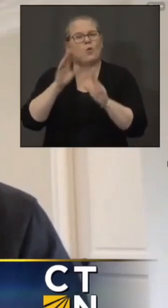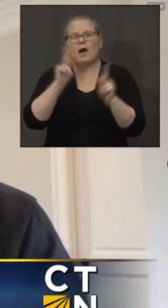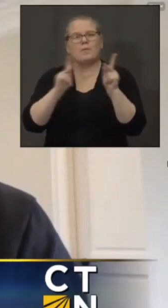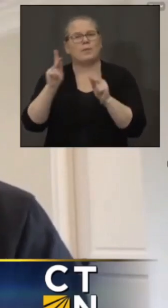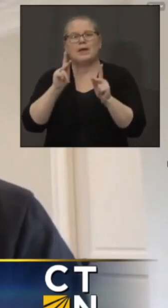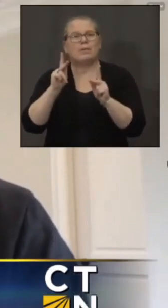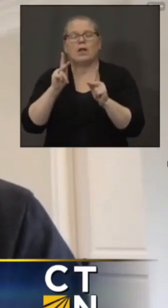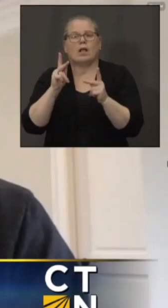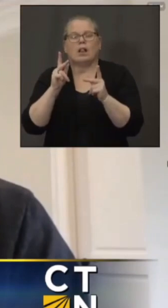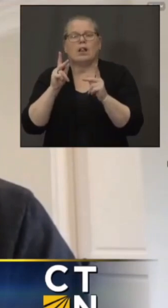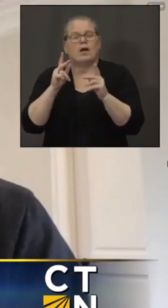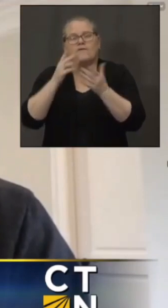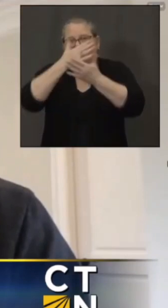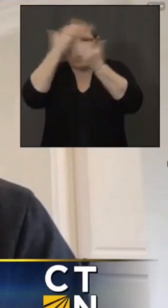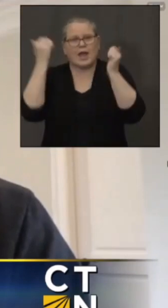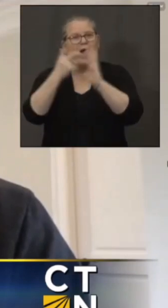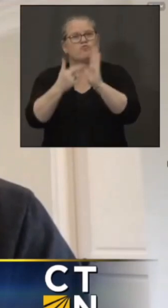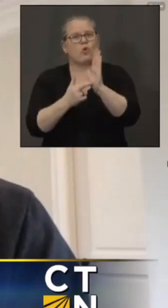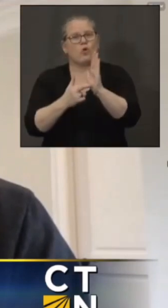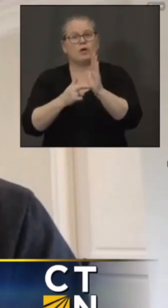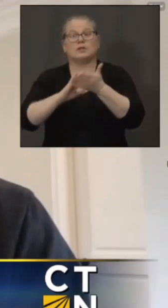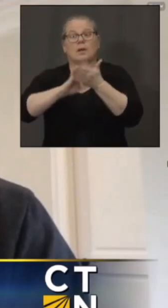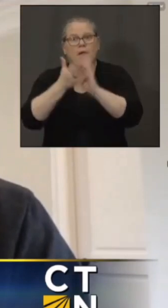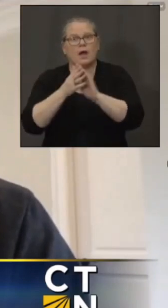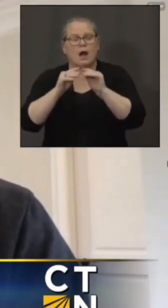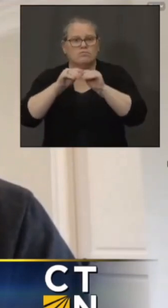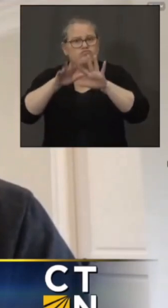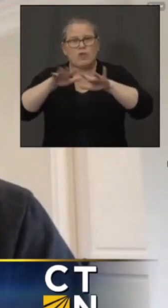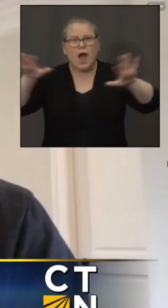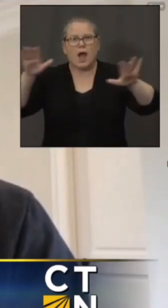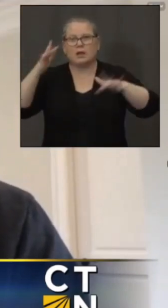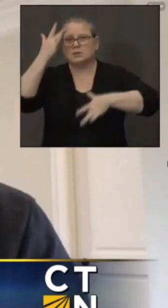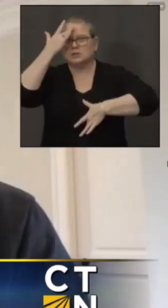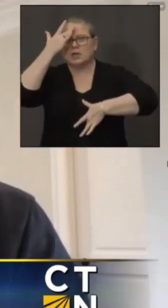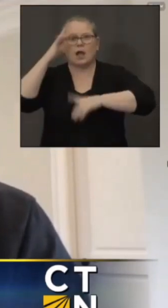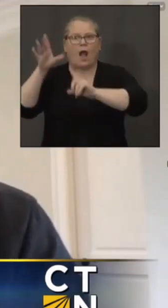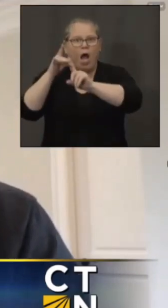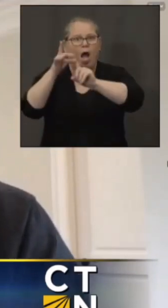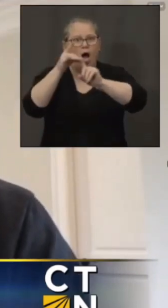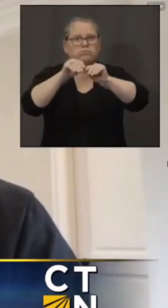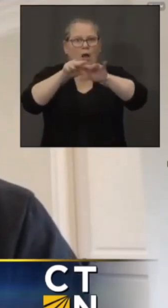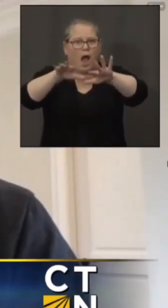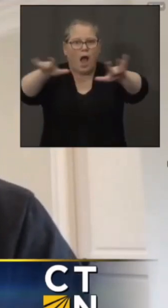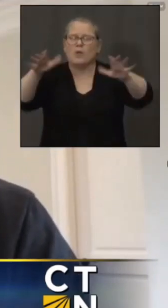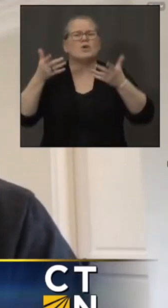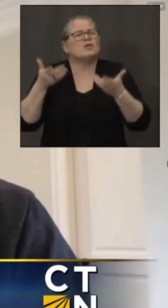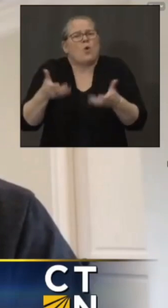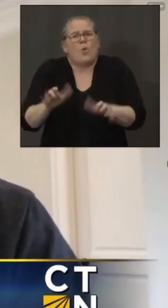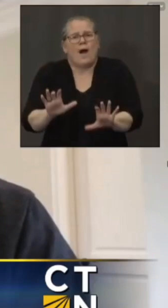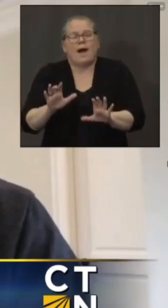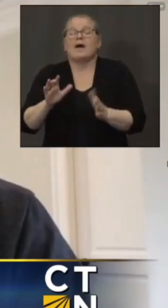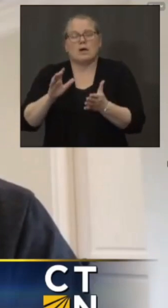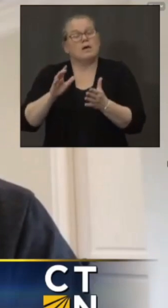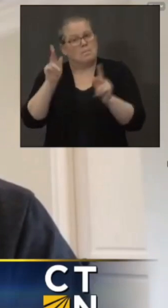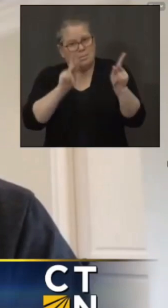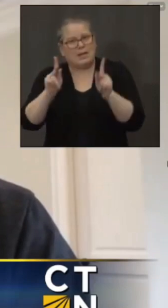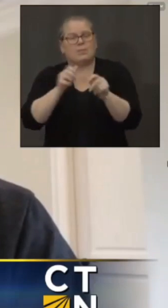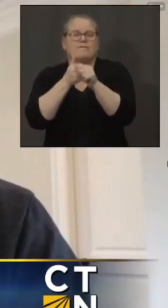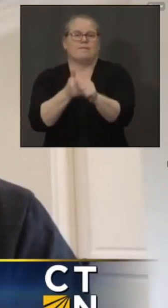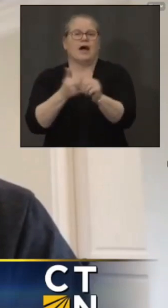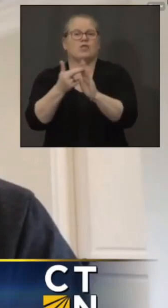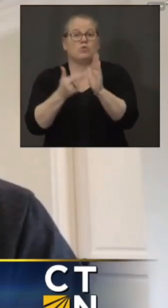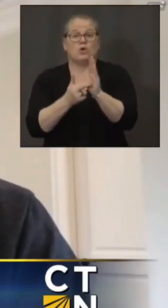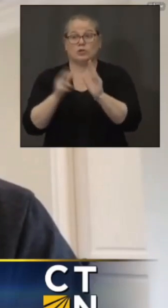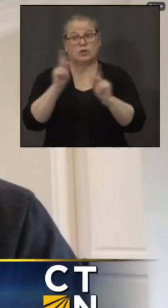ruining for all citizens of the state and folks that are doing it the right way. So we think this is a pro-business message for those that are taking the protocol